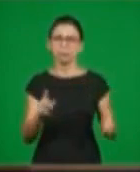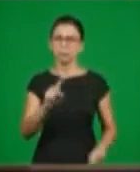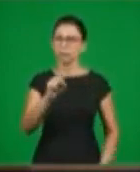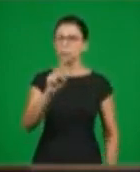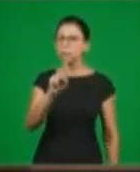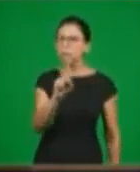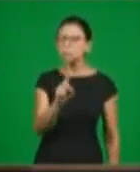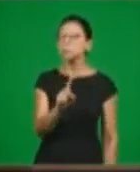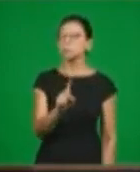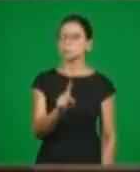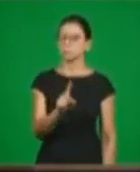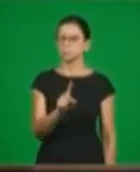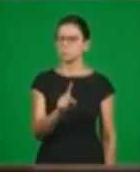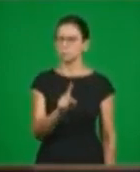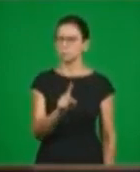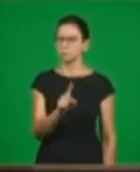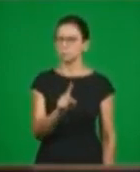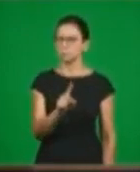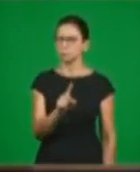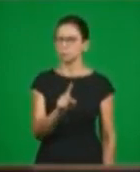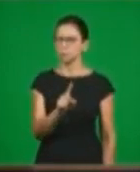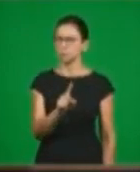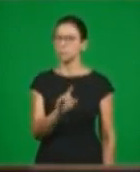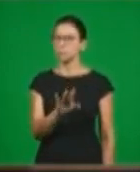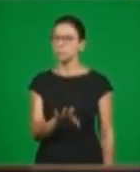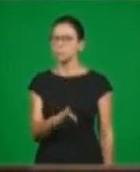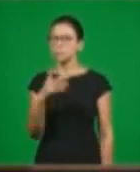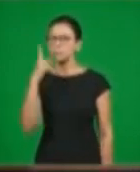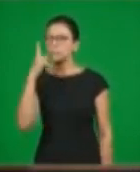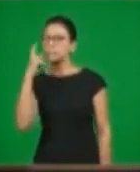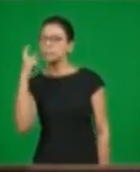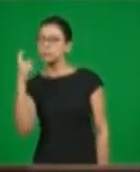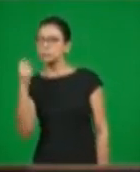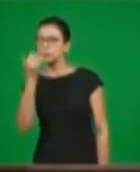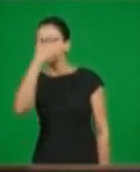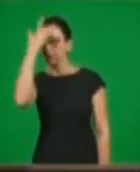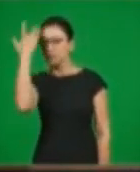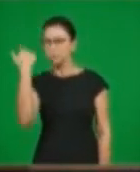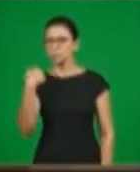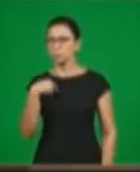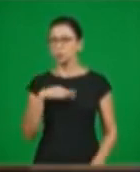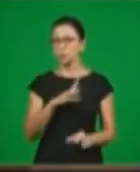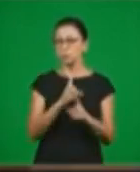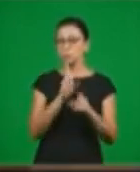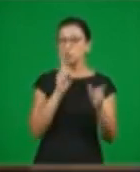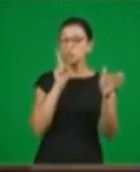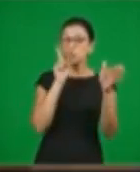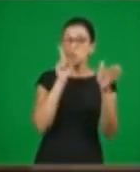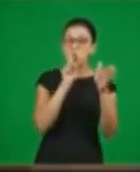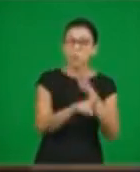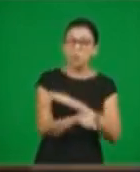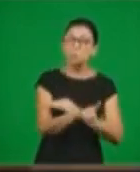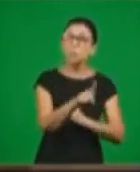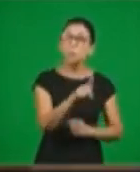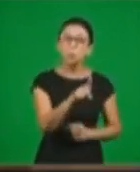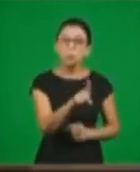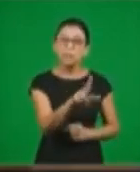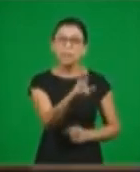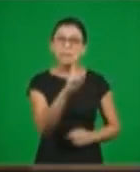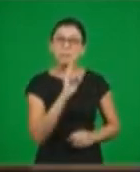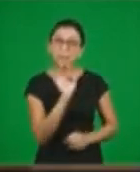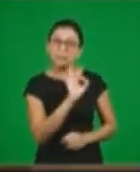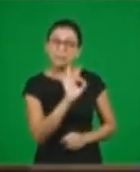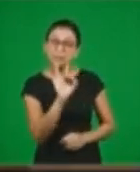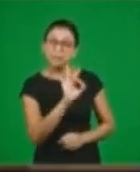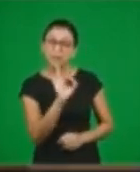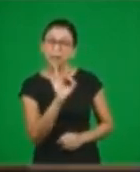So this is not how it works. It's interesting, because all those who tells me they knows